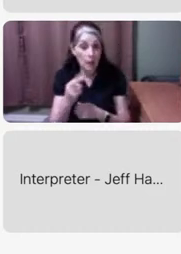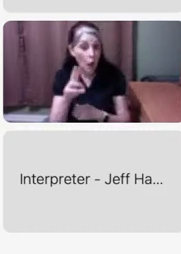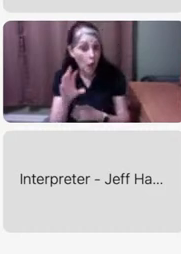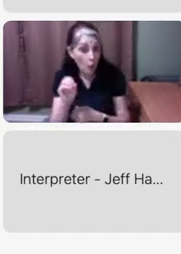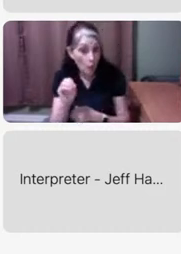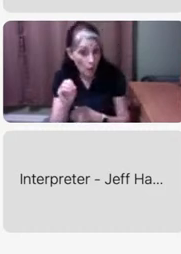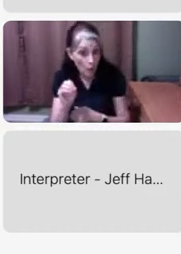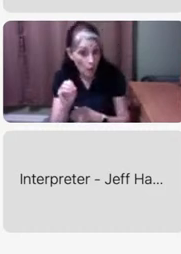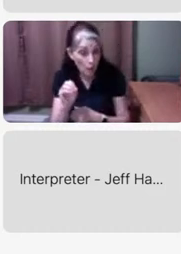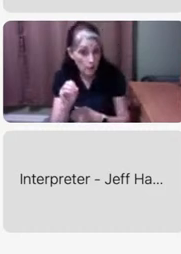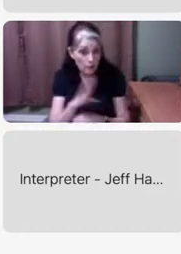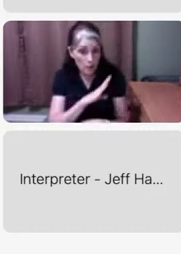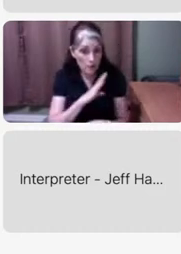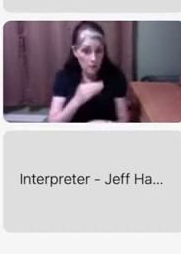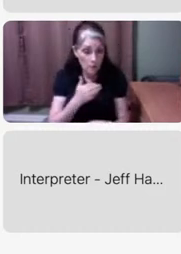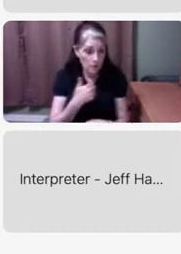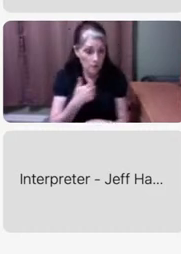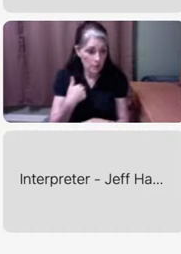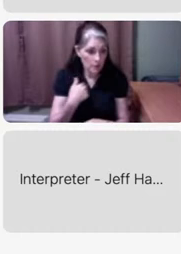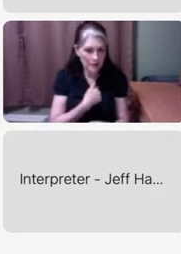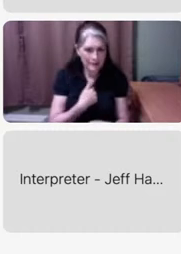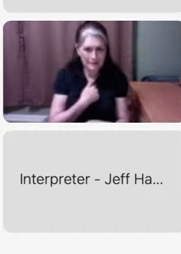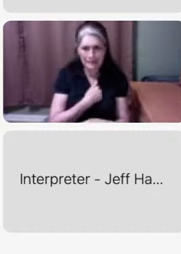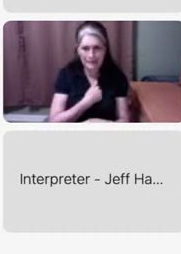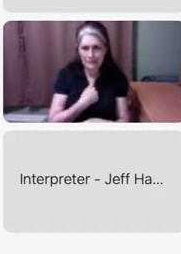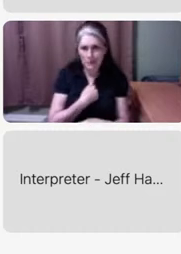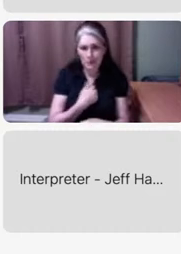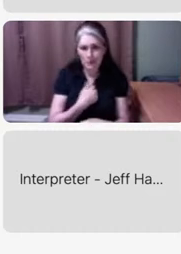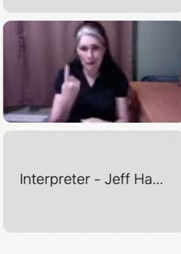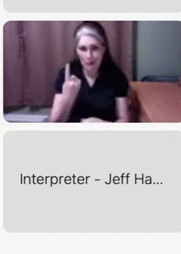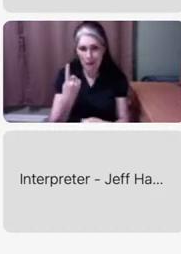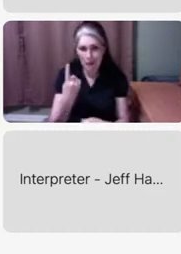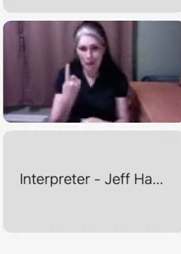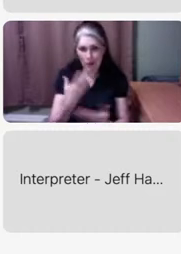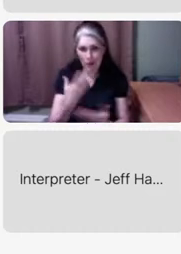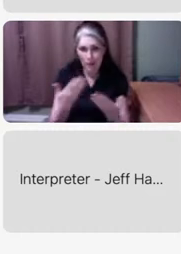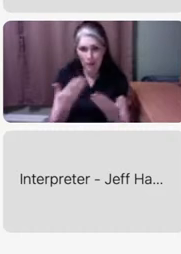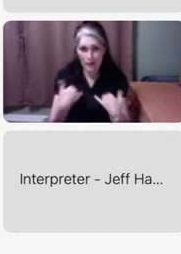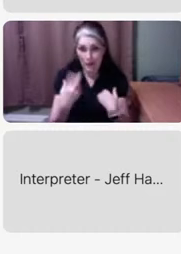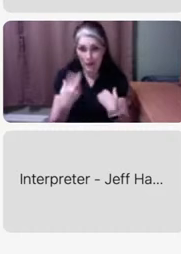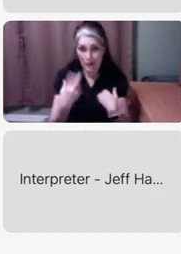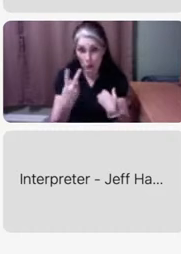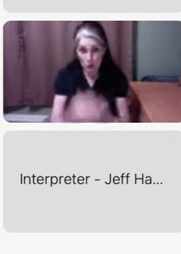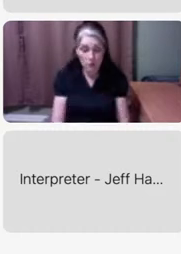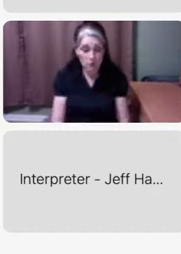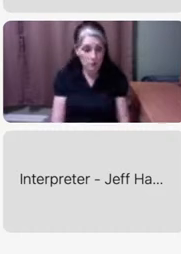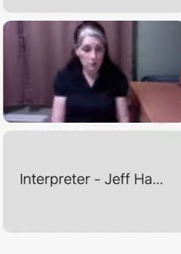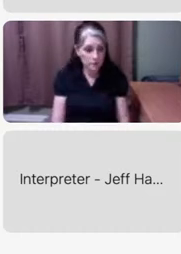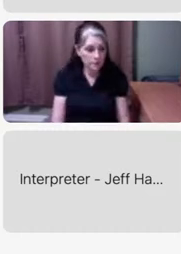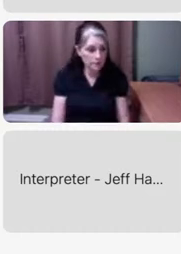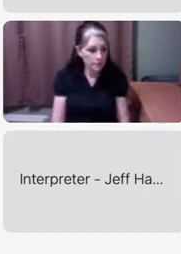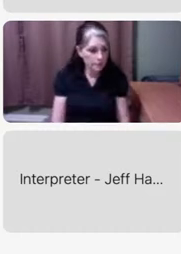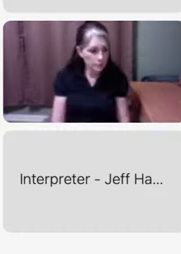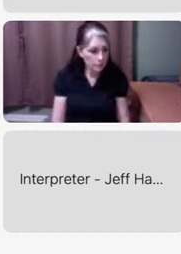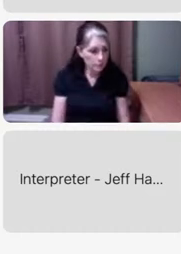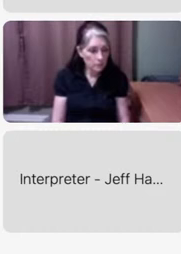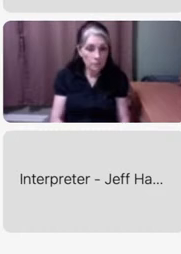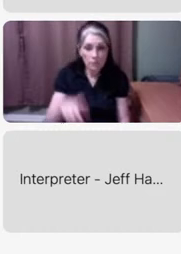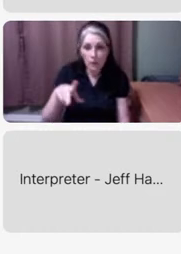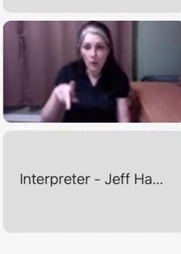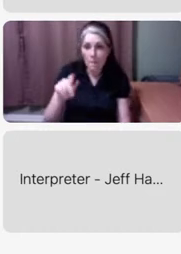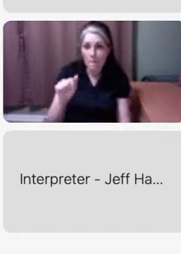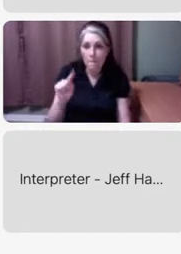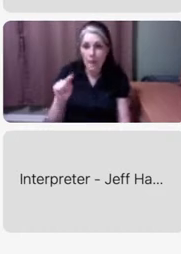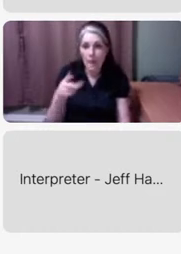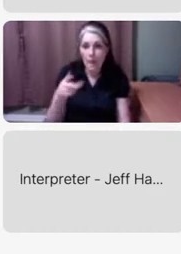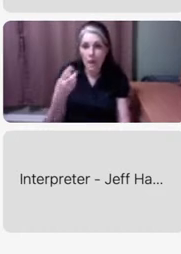i apologize for that i only had one thing but now i have two sorry um i just wanted to bring up